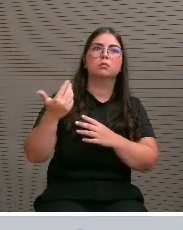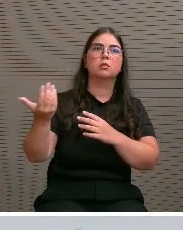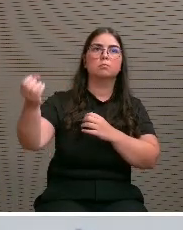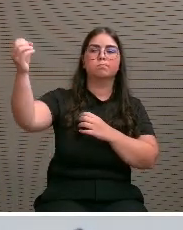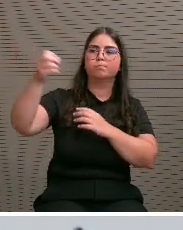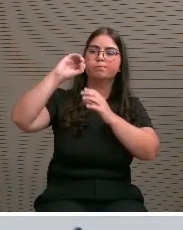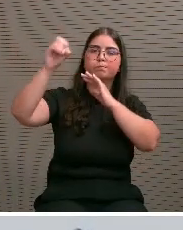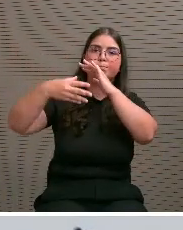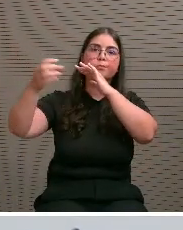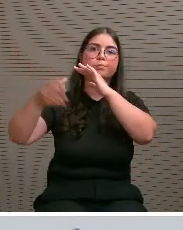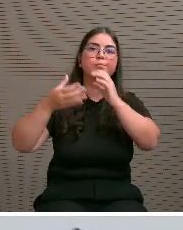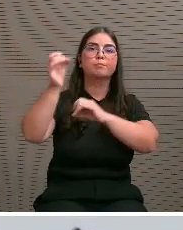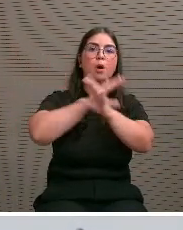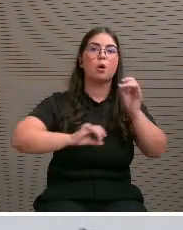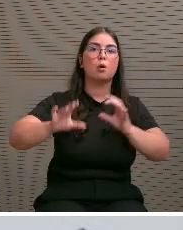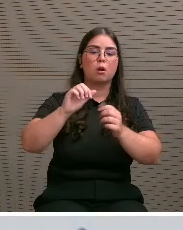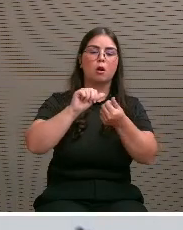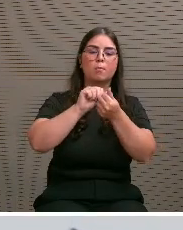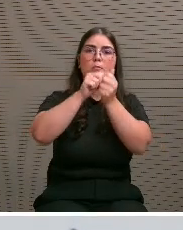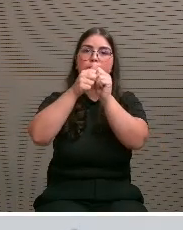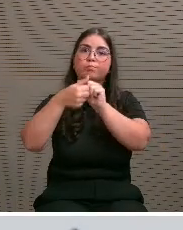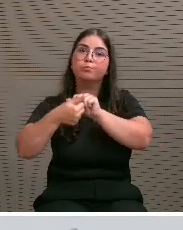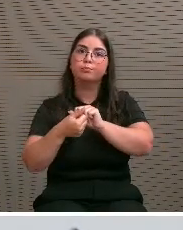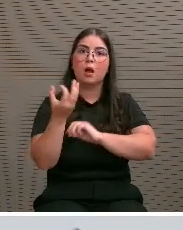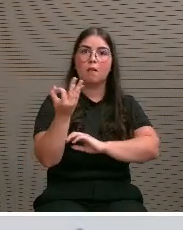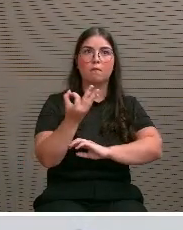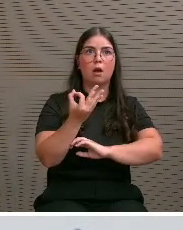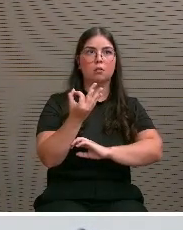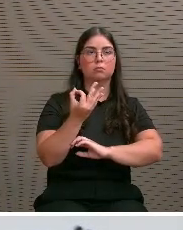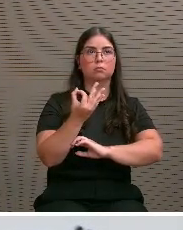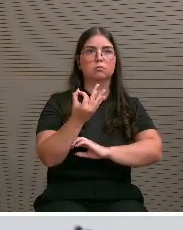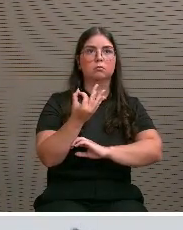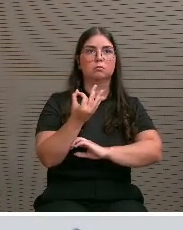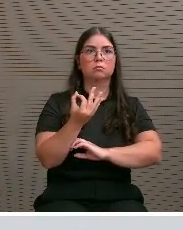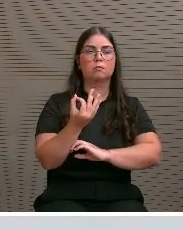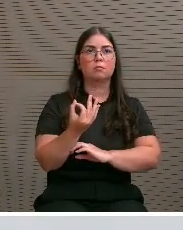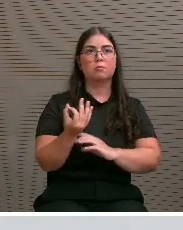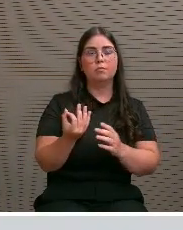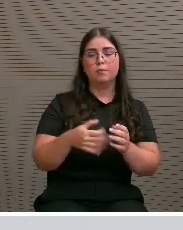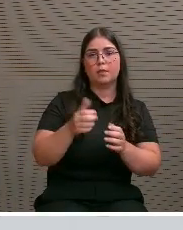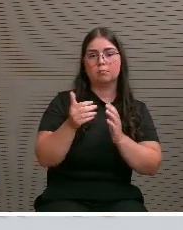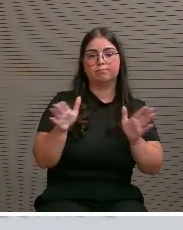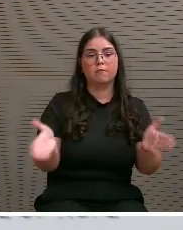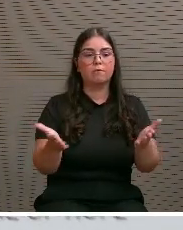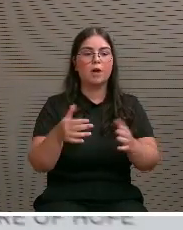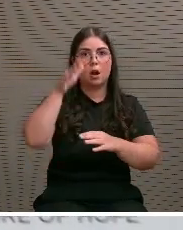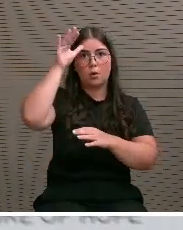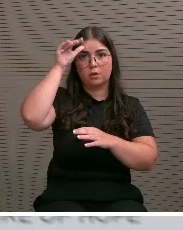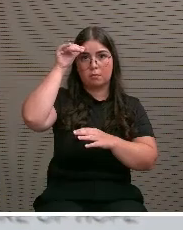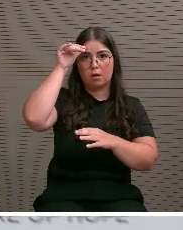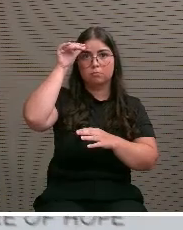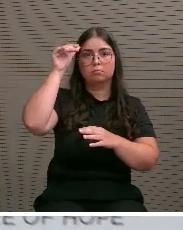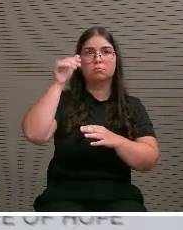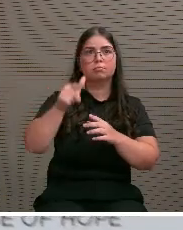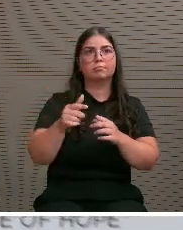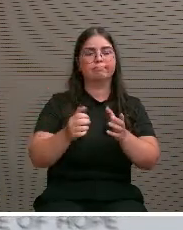concerned about this when we hear that GMOs are so bad? Well, of course, the answer is they're not bad, but for the purposes